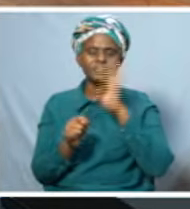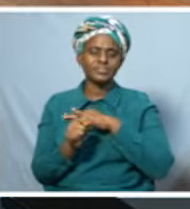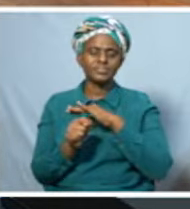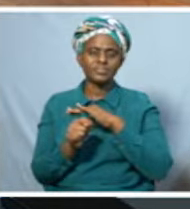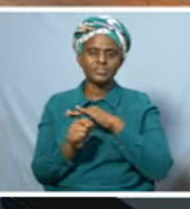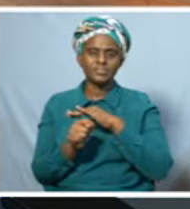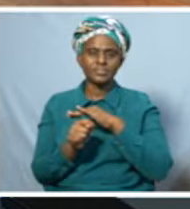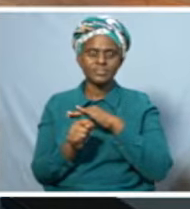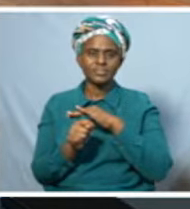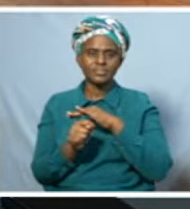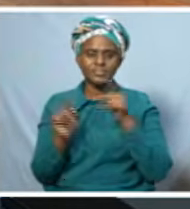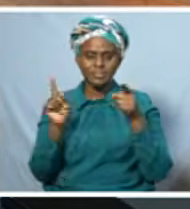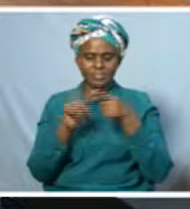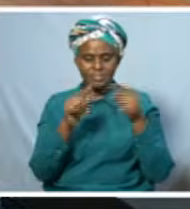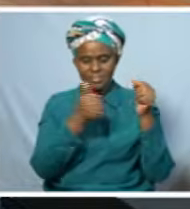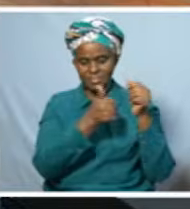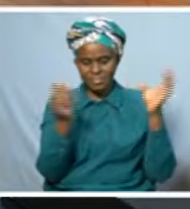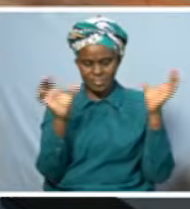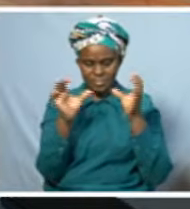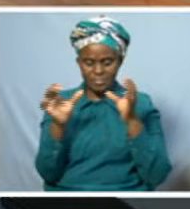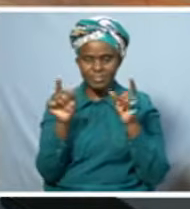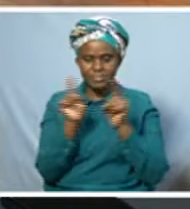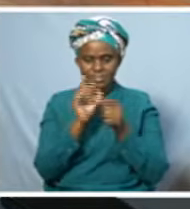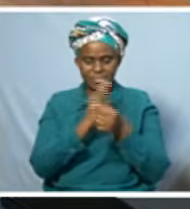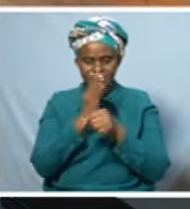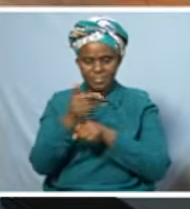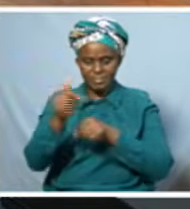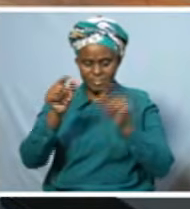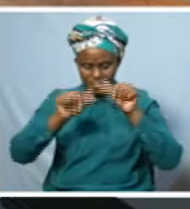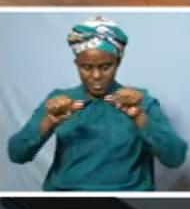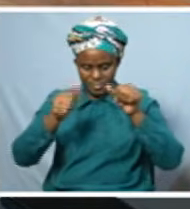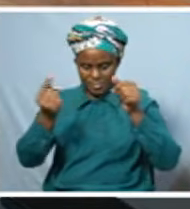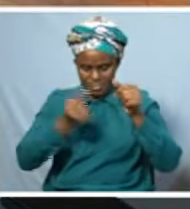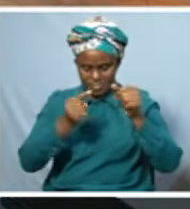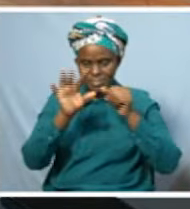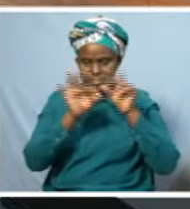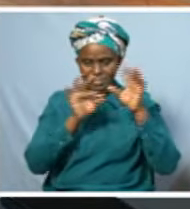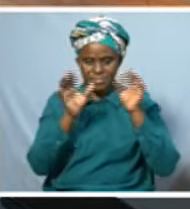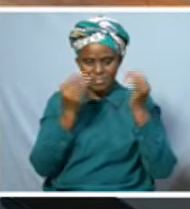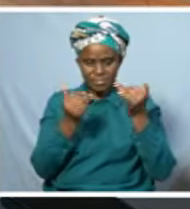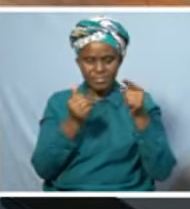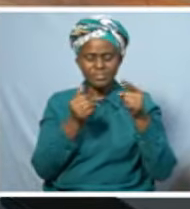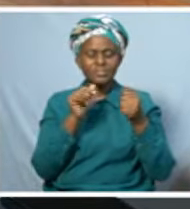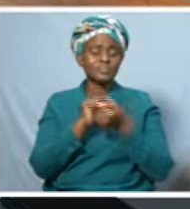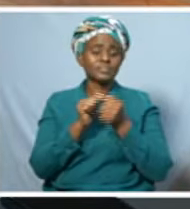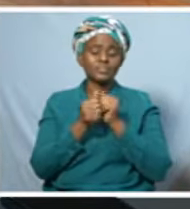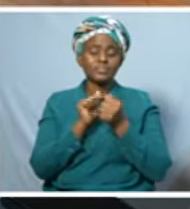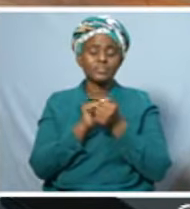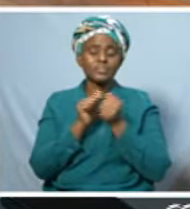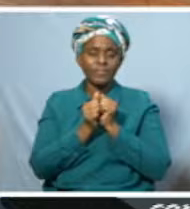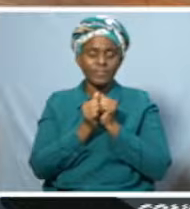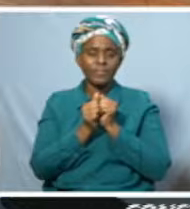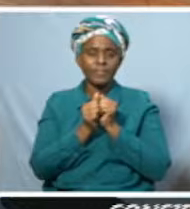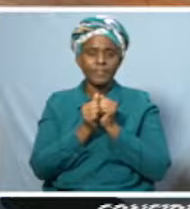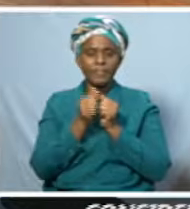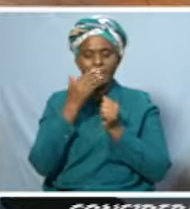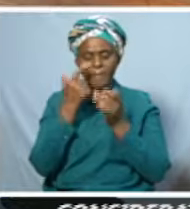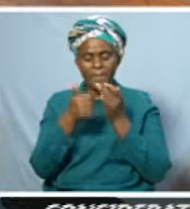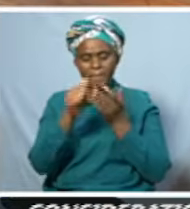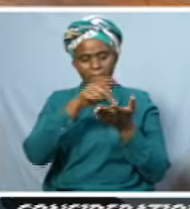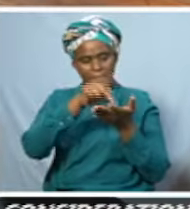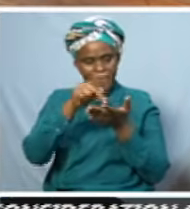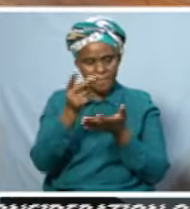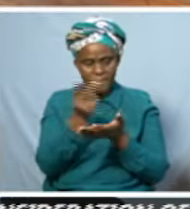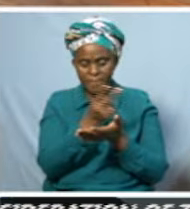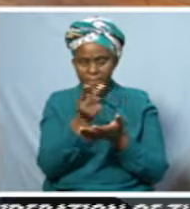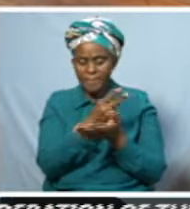to councils. And when the auditors came, they picked it. So the query is, you are supposed to pay these